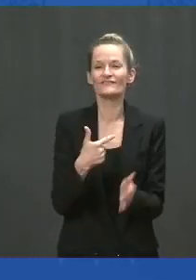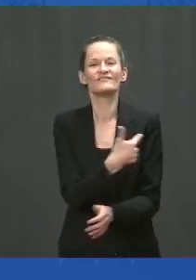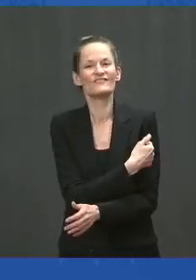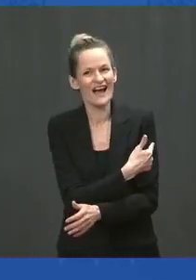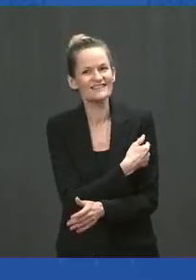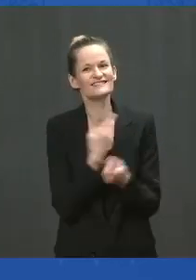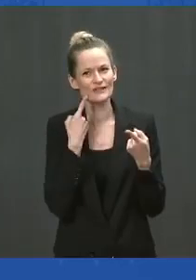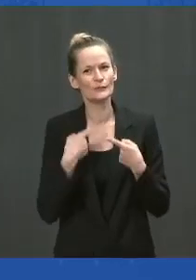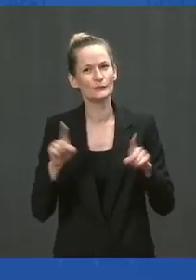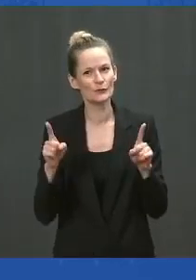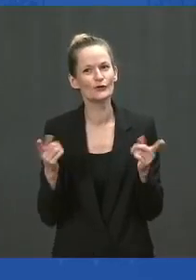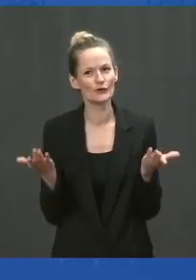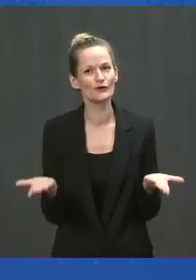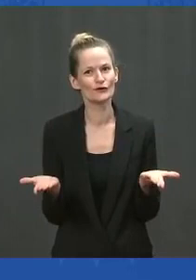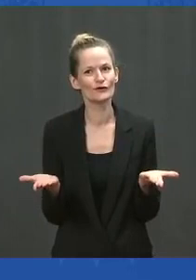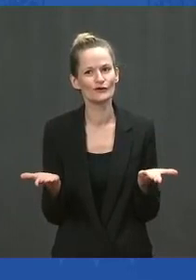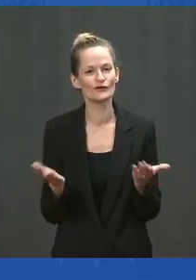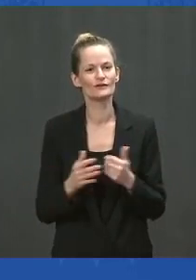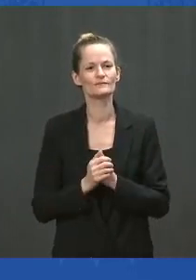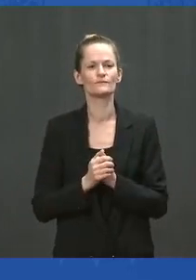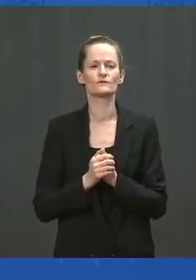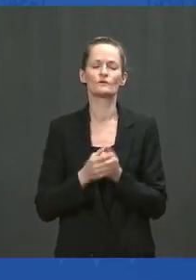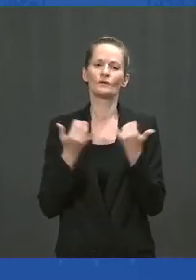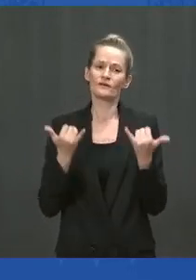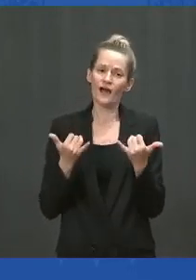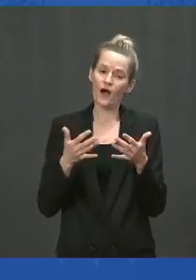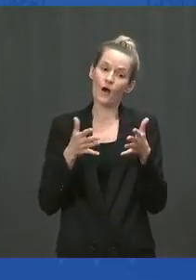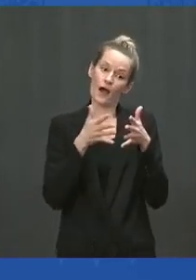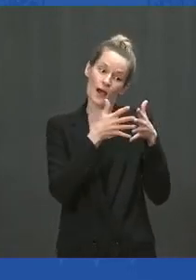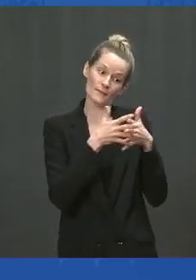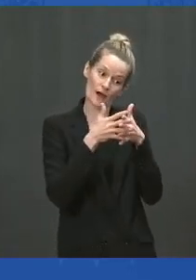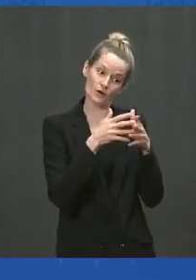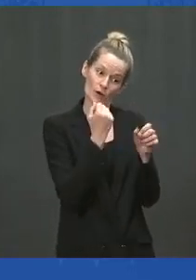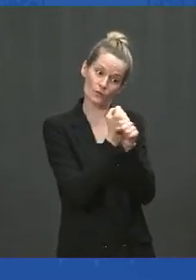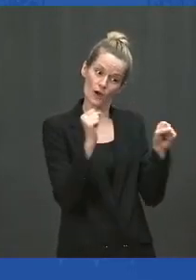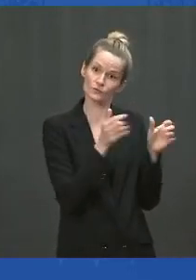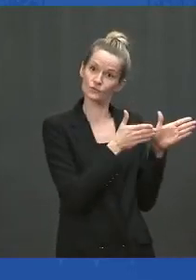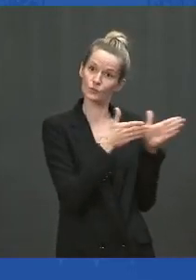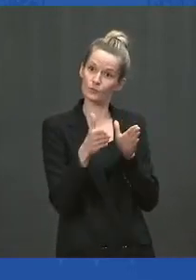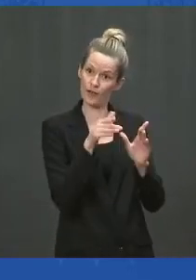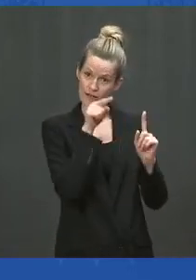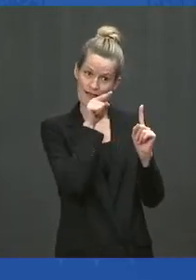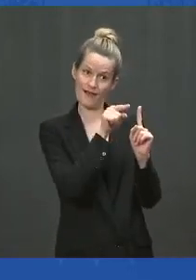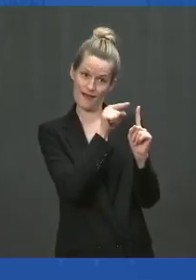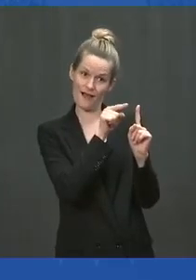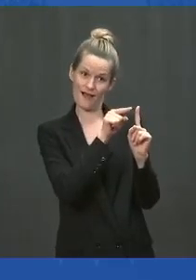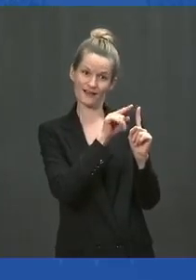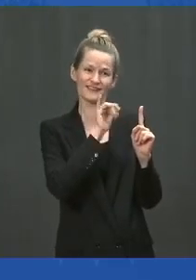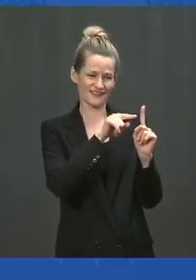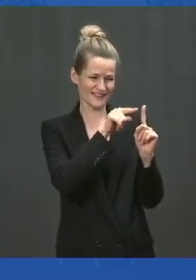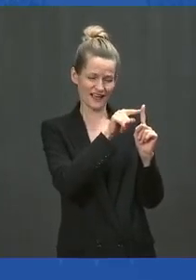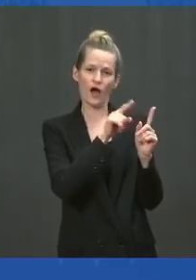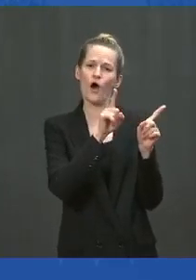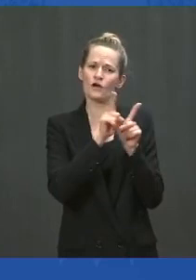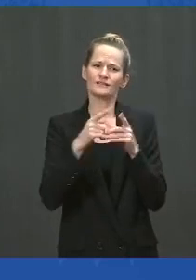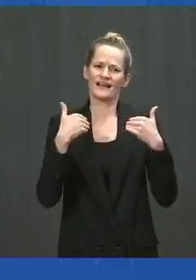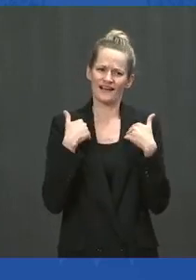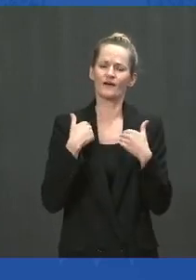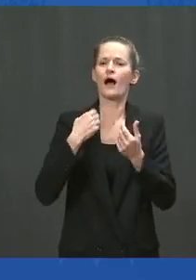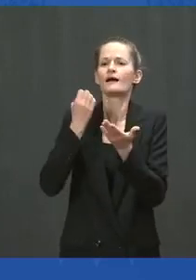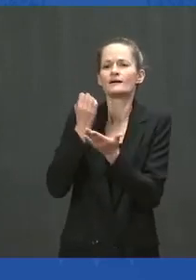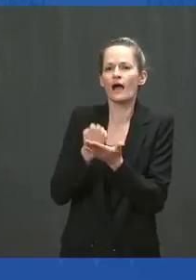Likewise, the American Rescue Plan has given us the economic tools we need to protect our recovery against the worst